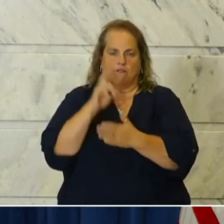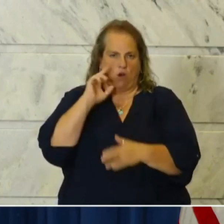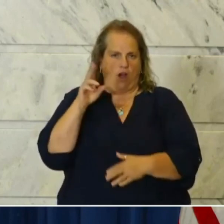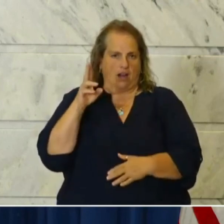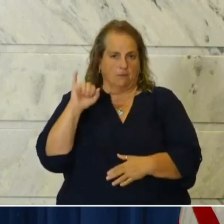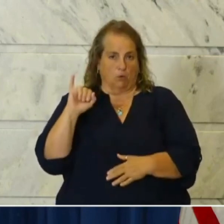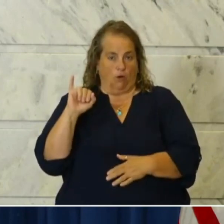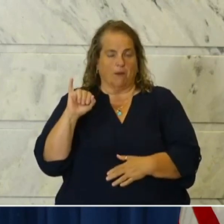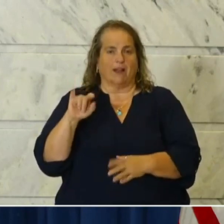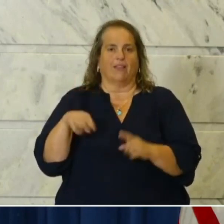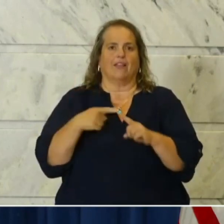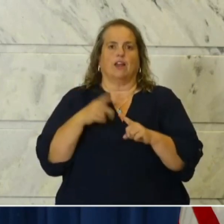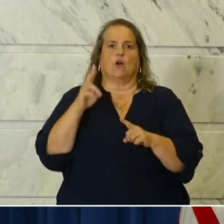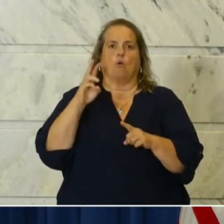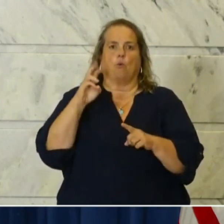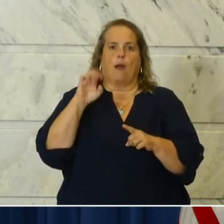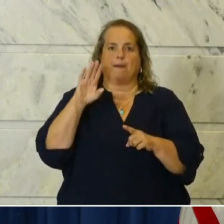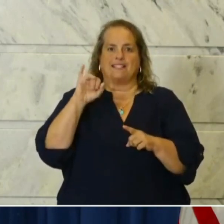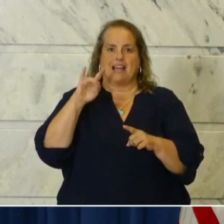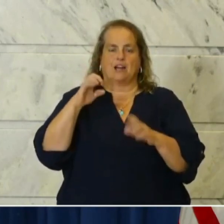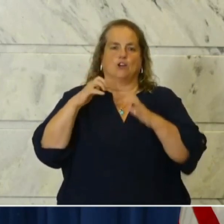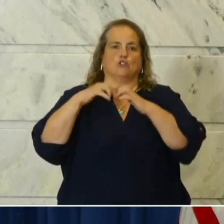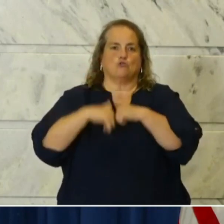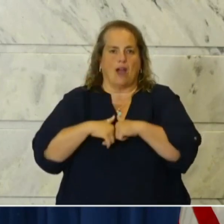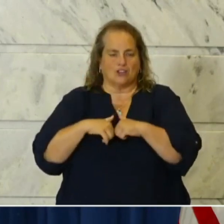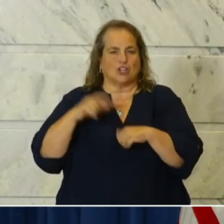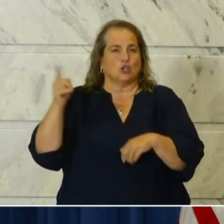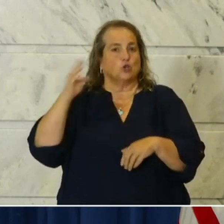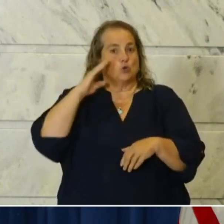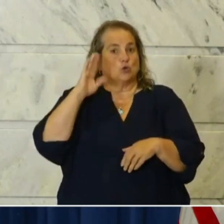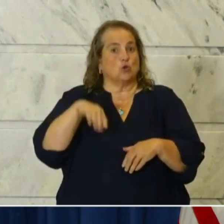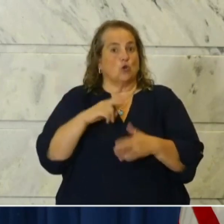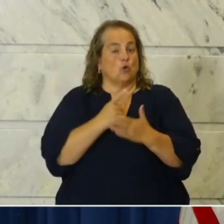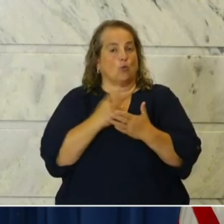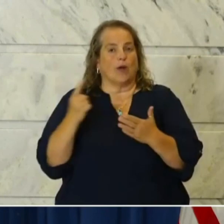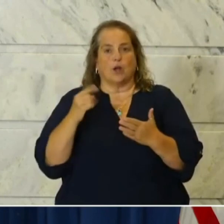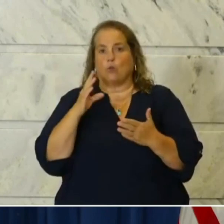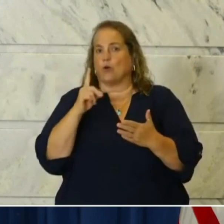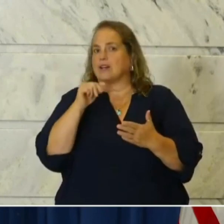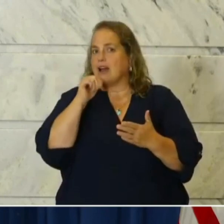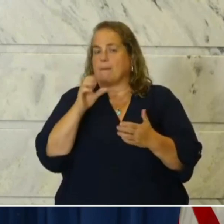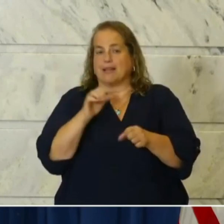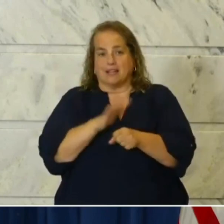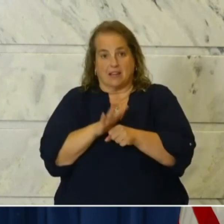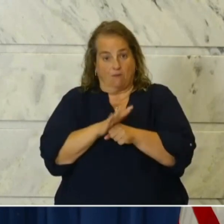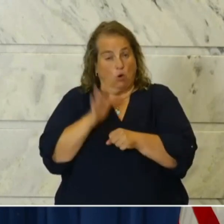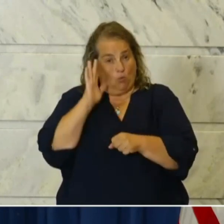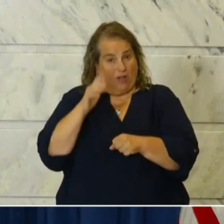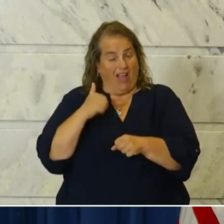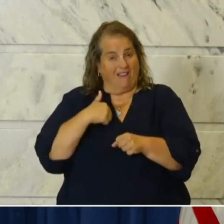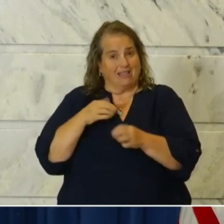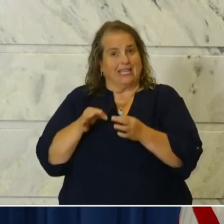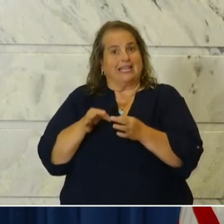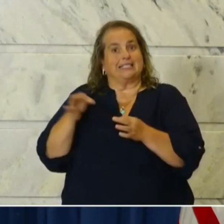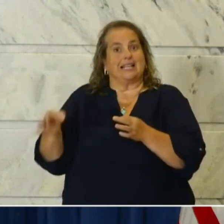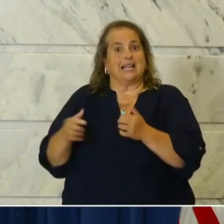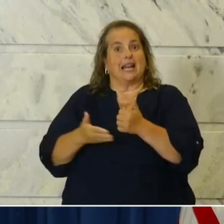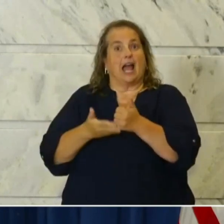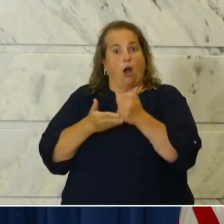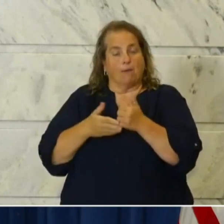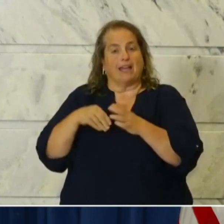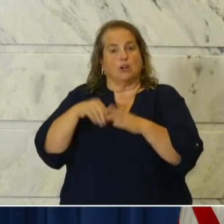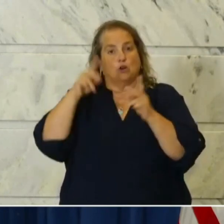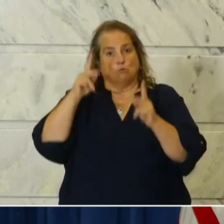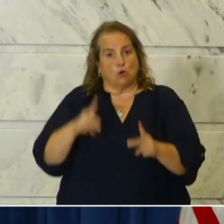website crashing. You mentioned that you knew a week wouldn't be enough. Is there going to be extended help at this in-person site? Because it's clear the people